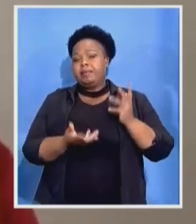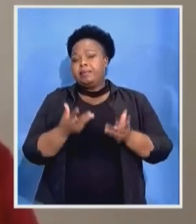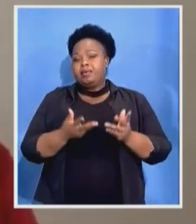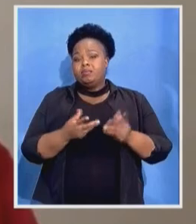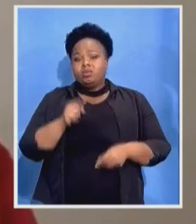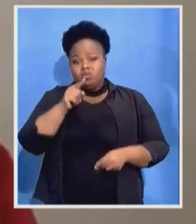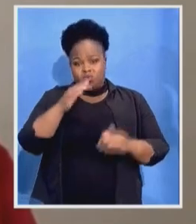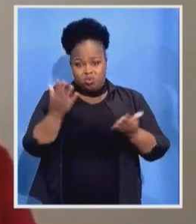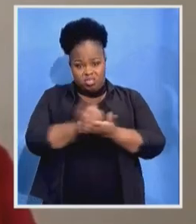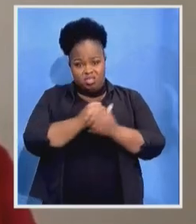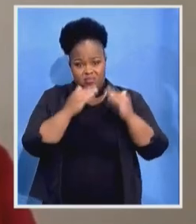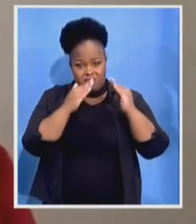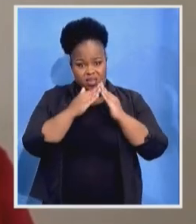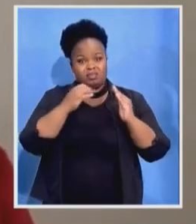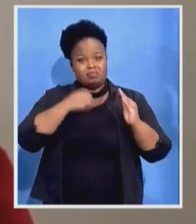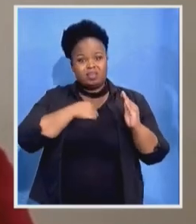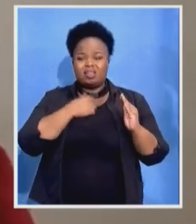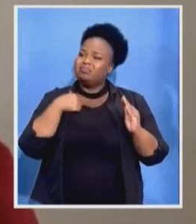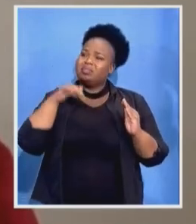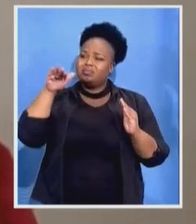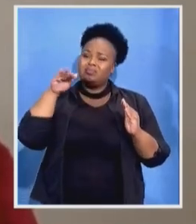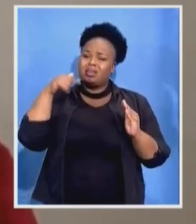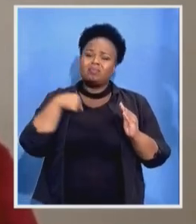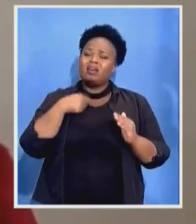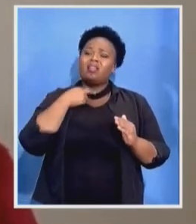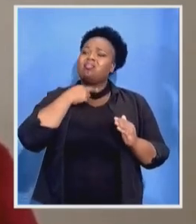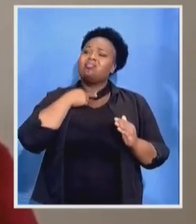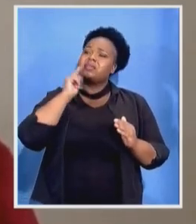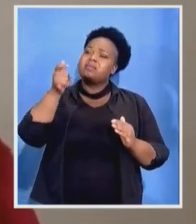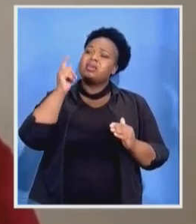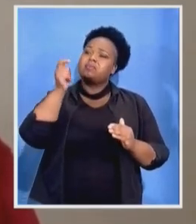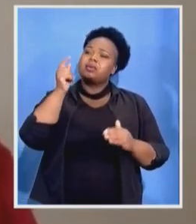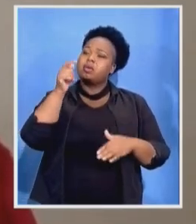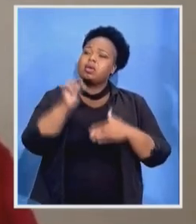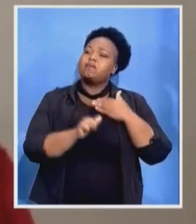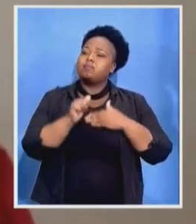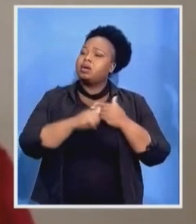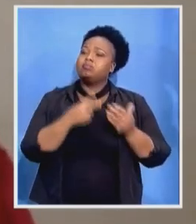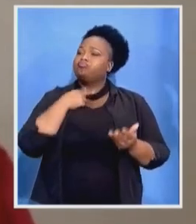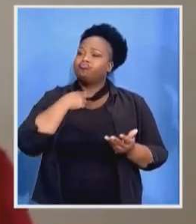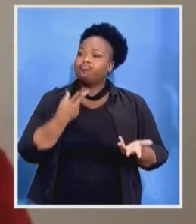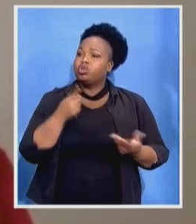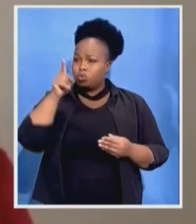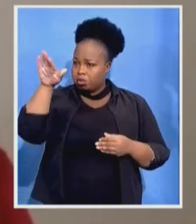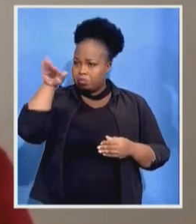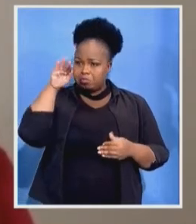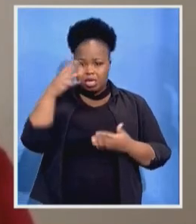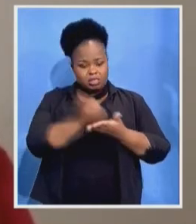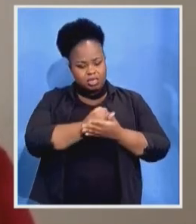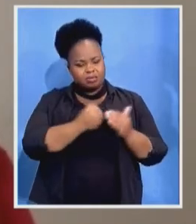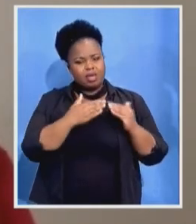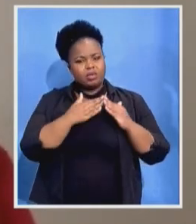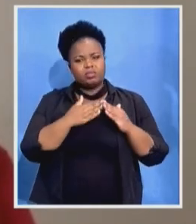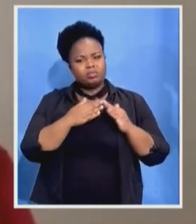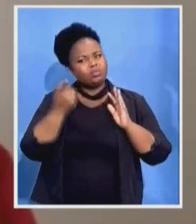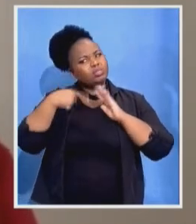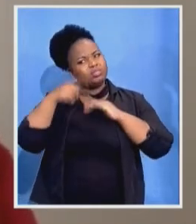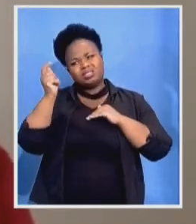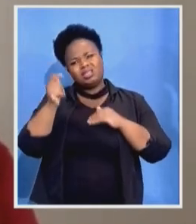unable to afford to pay. Don't sell it for 1,000 rand if the house is